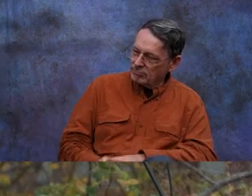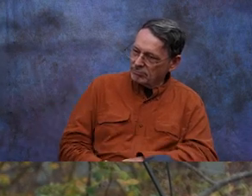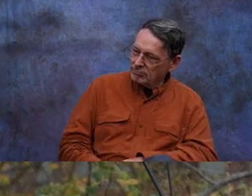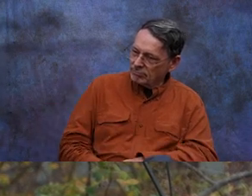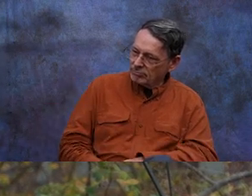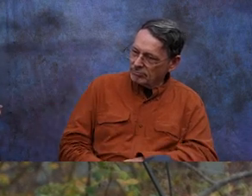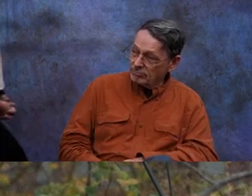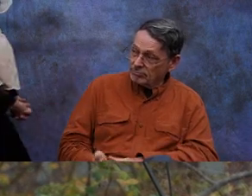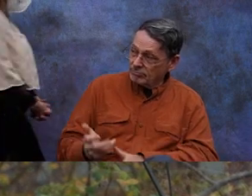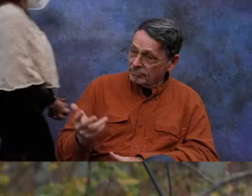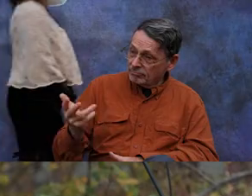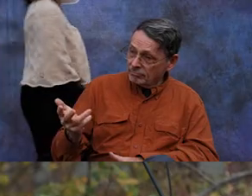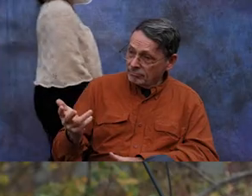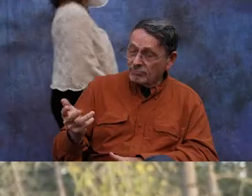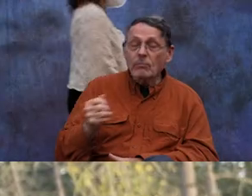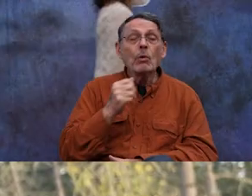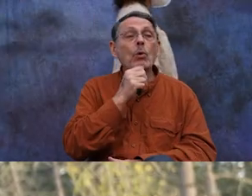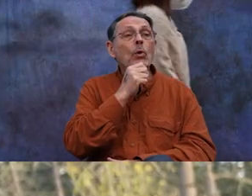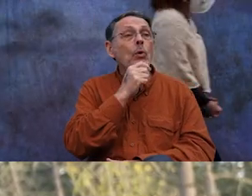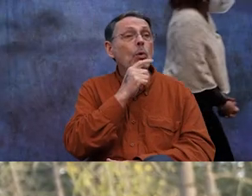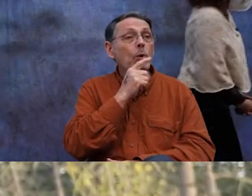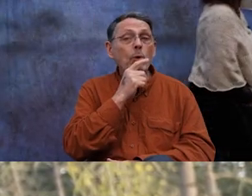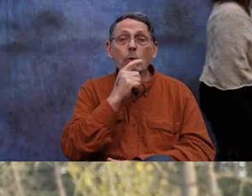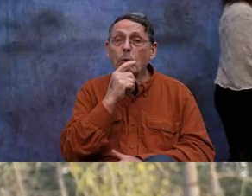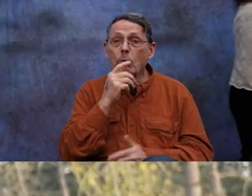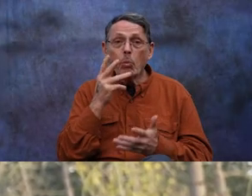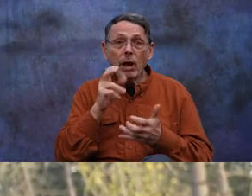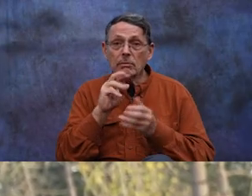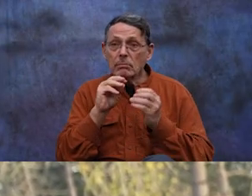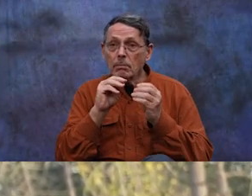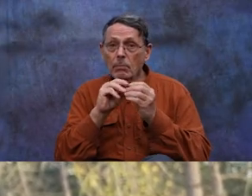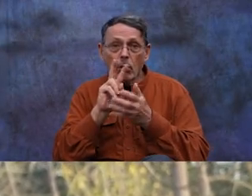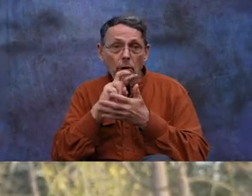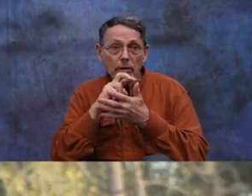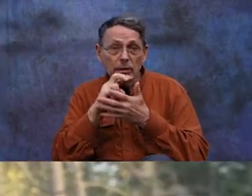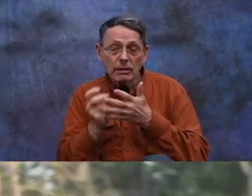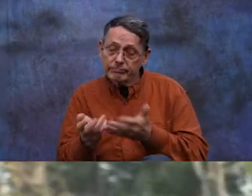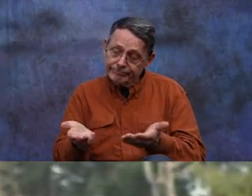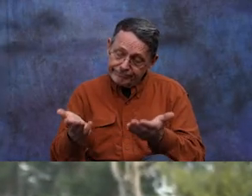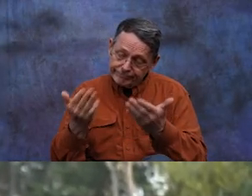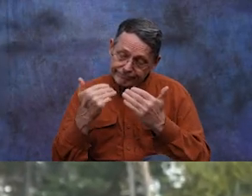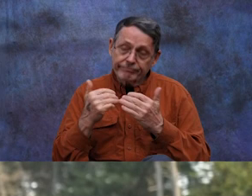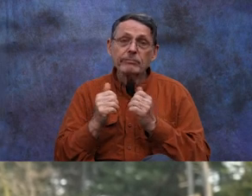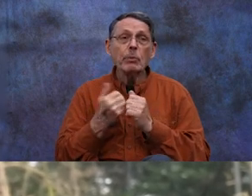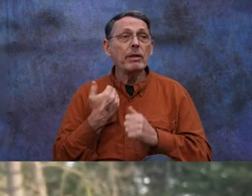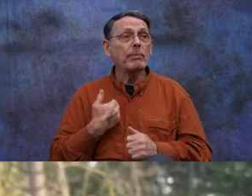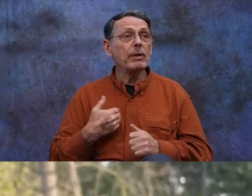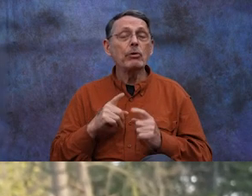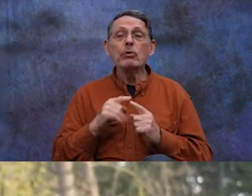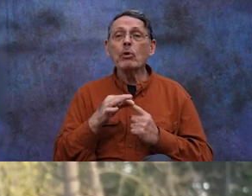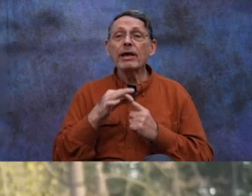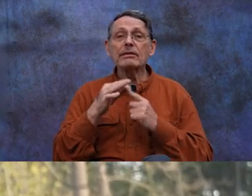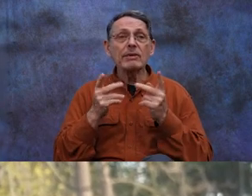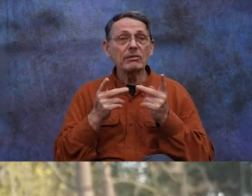So, for those who want to go a little deeper, come with me to a very special